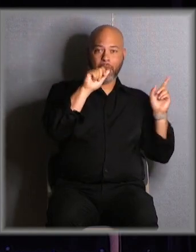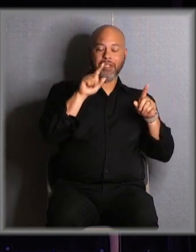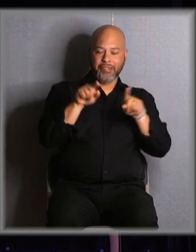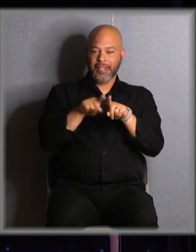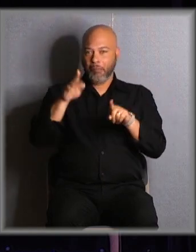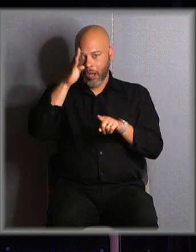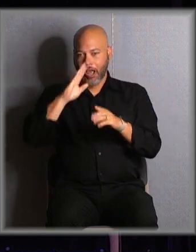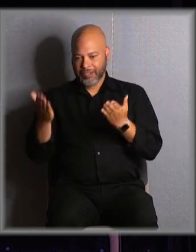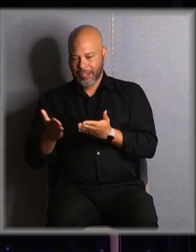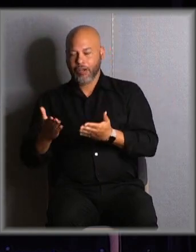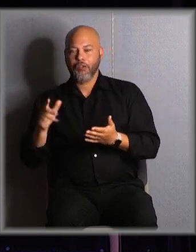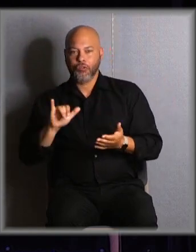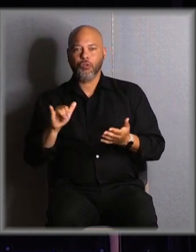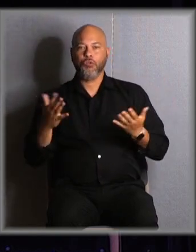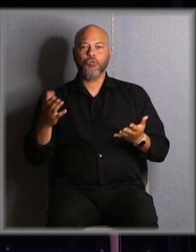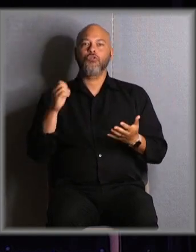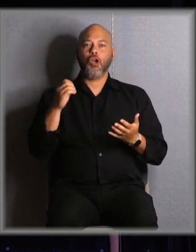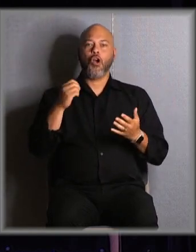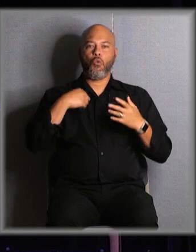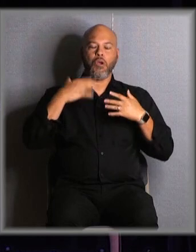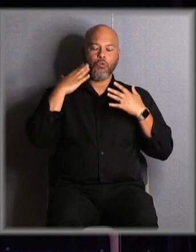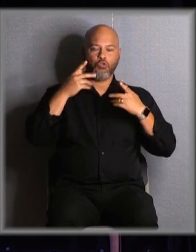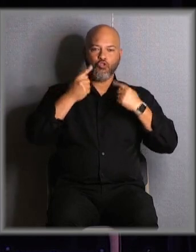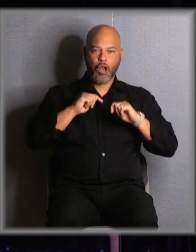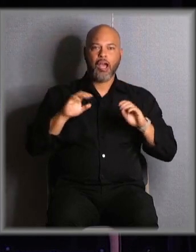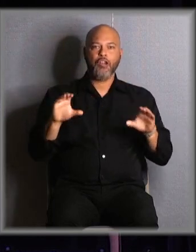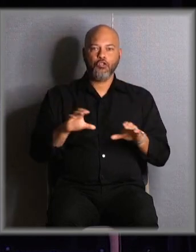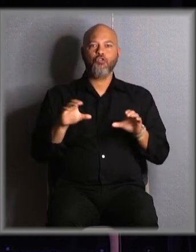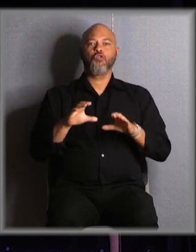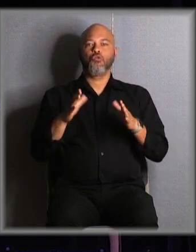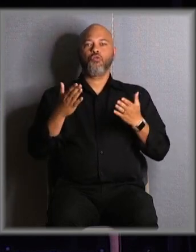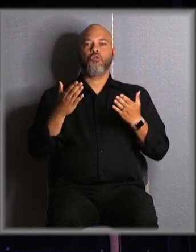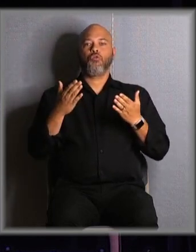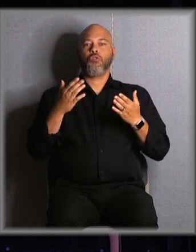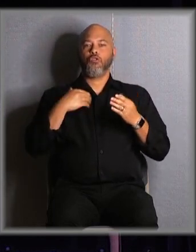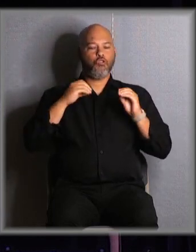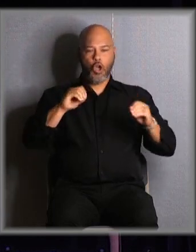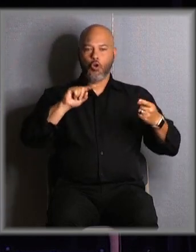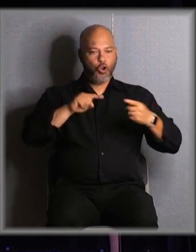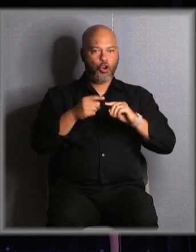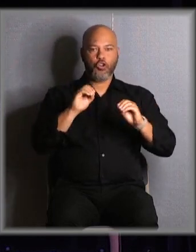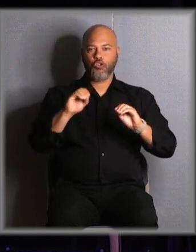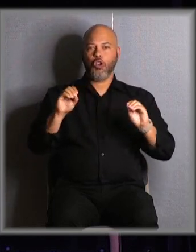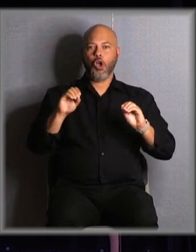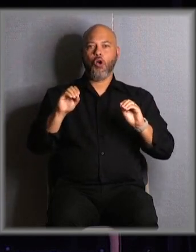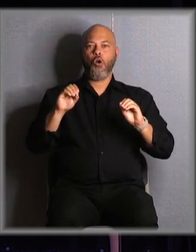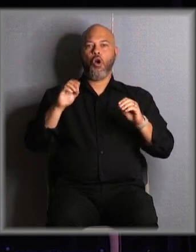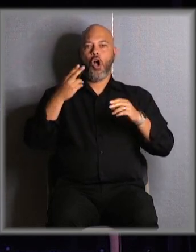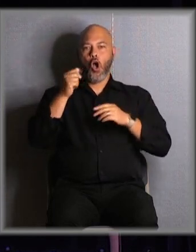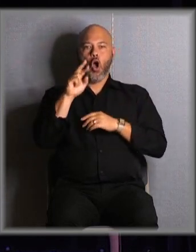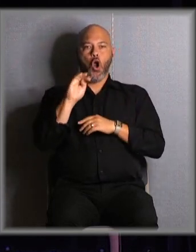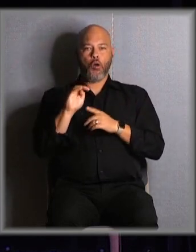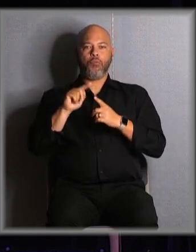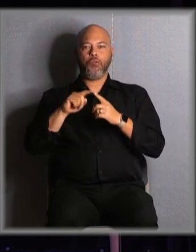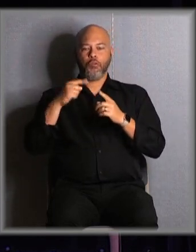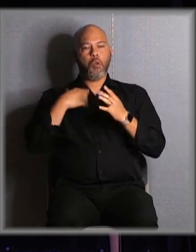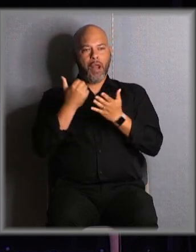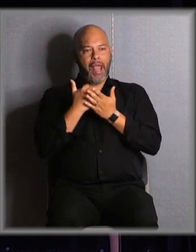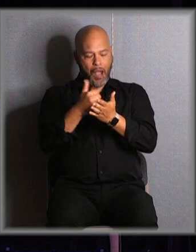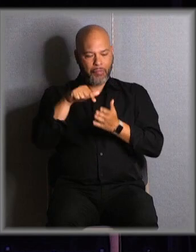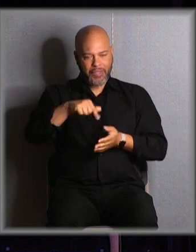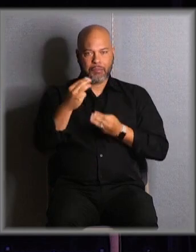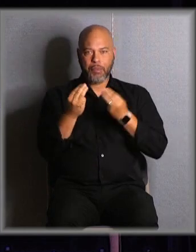God, and we're going to attempt to do, amen, to bring no hurt, no harm, but to help this ministry. And I thank